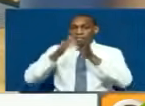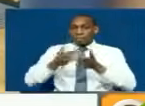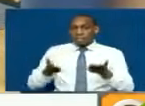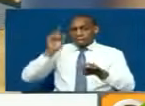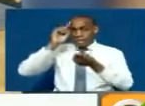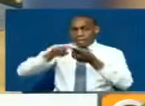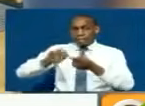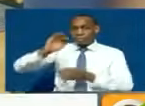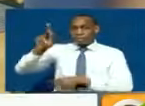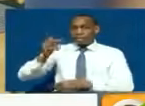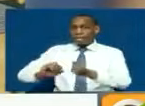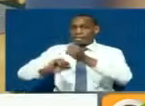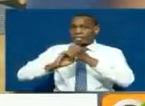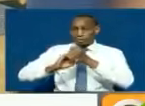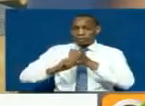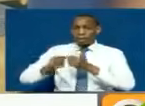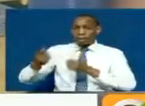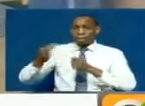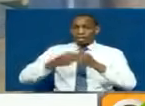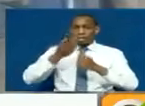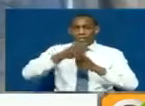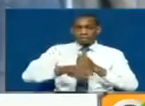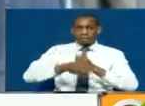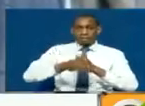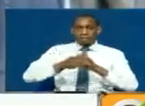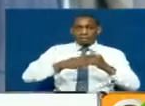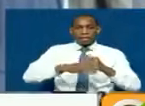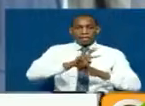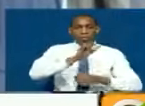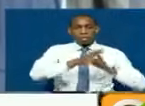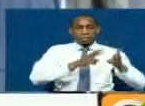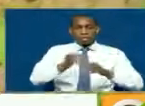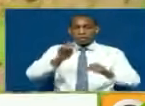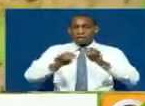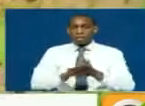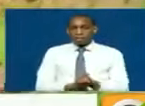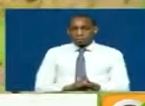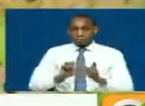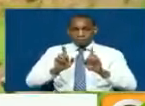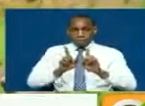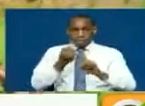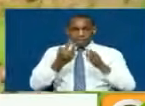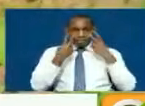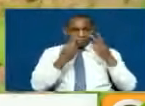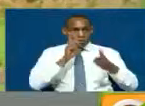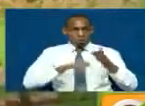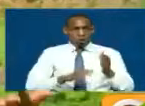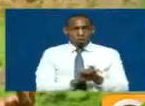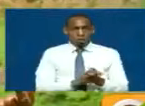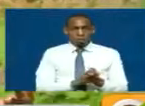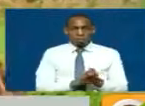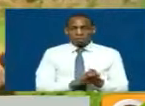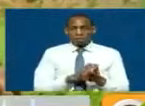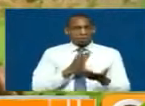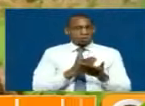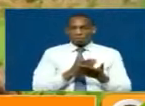contender seeking the mountain's backing in the August 9, 2022 State House race. And the first one I saw there, which really pissed me